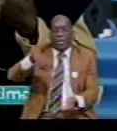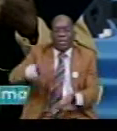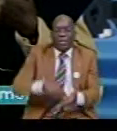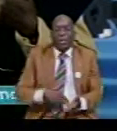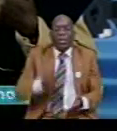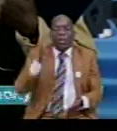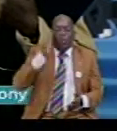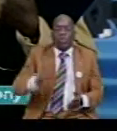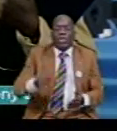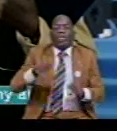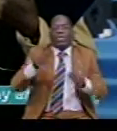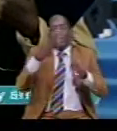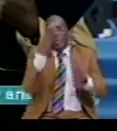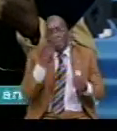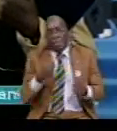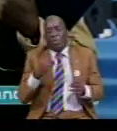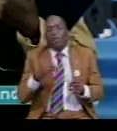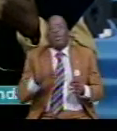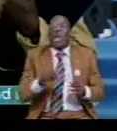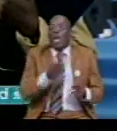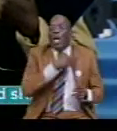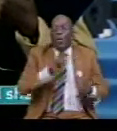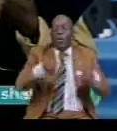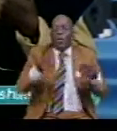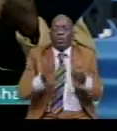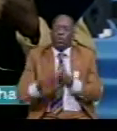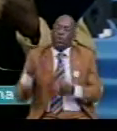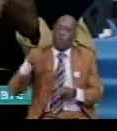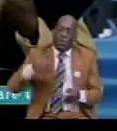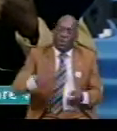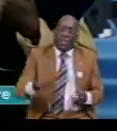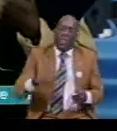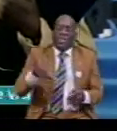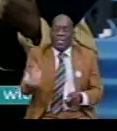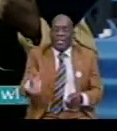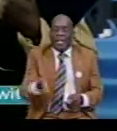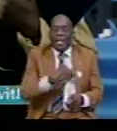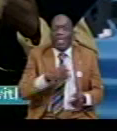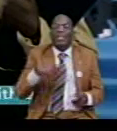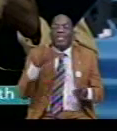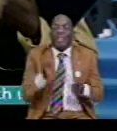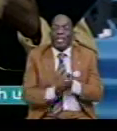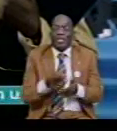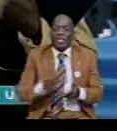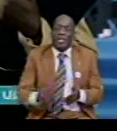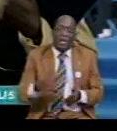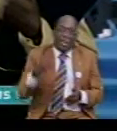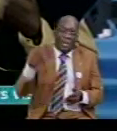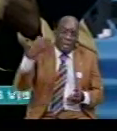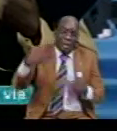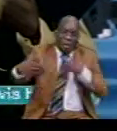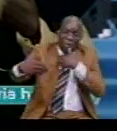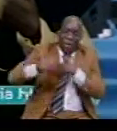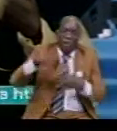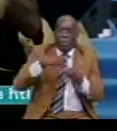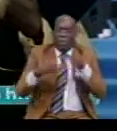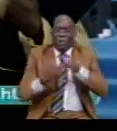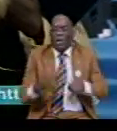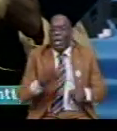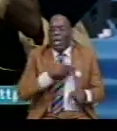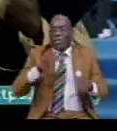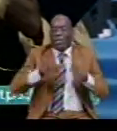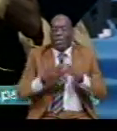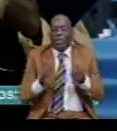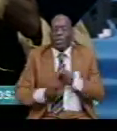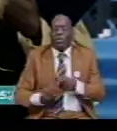nbe so ngba to ya mo lo so hospital won ni eyin mi ti ye ni mo nlo pa opa ti mo nlo na ni ngba to